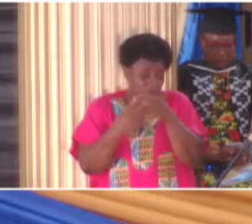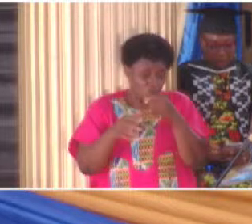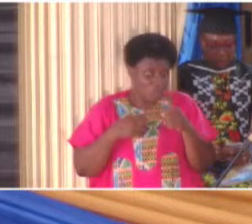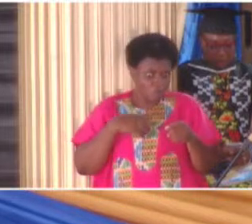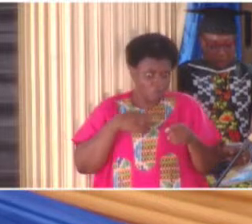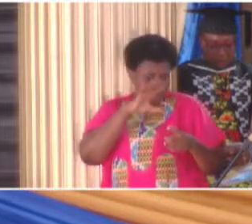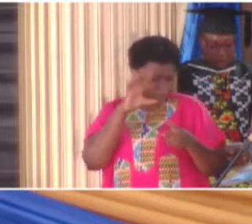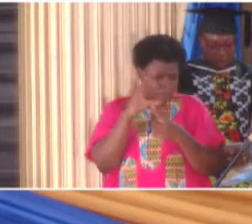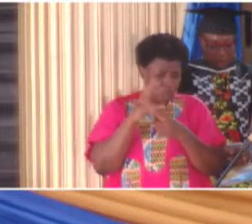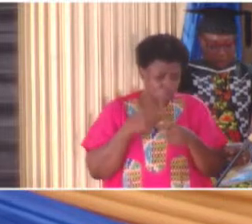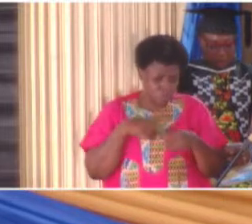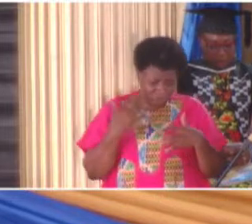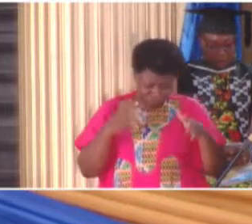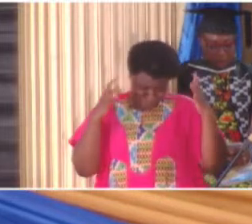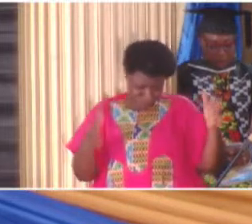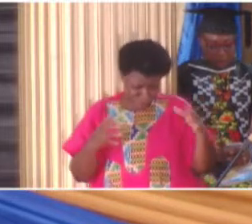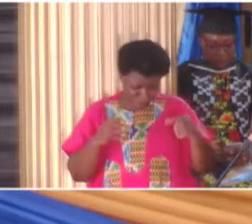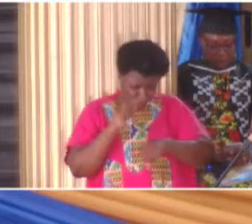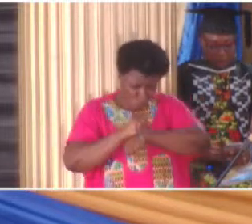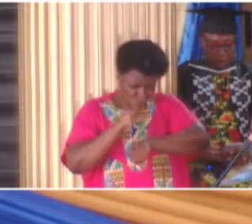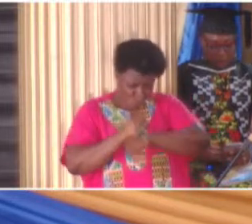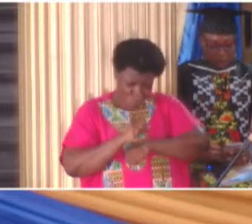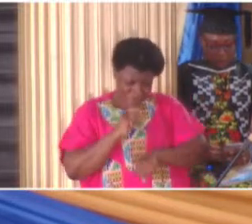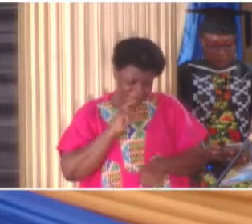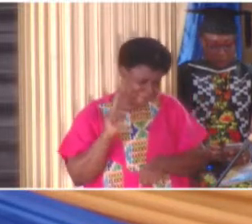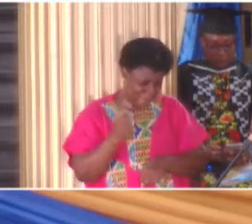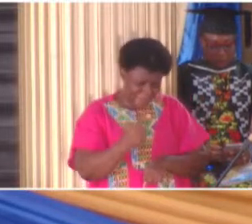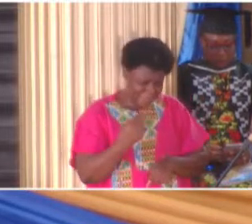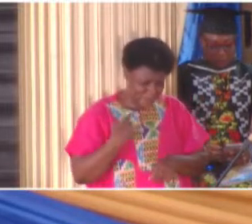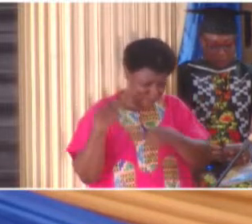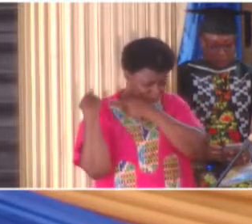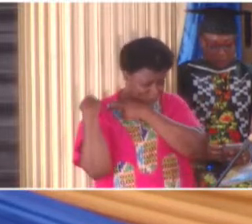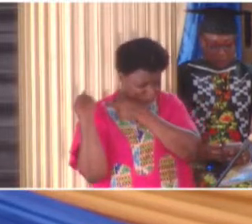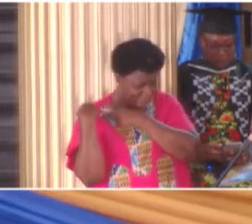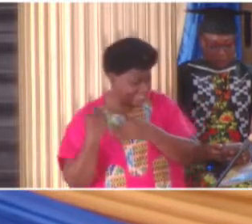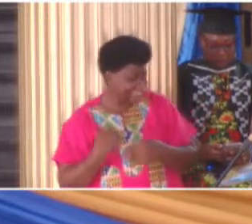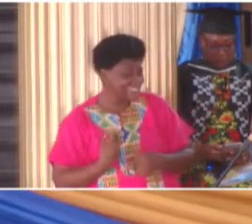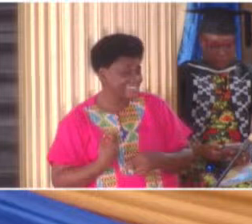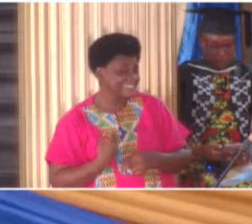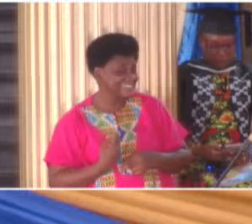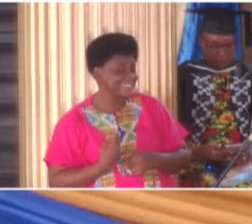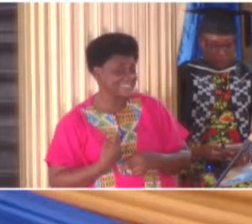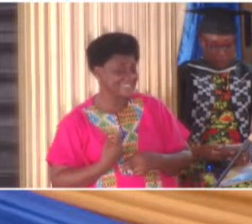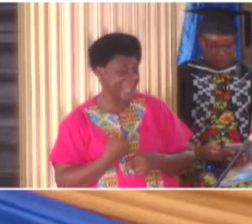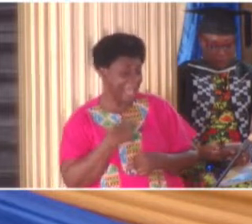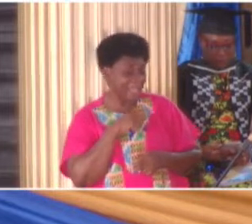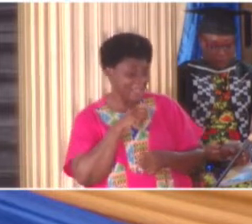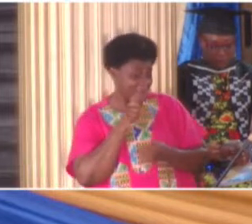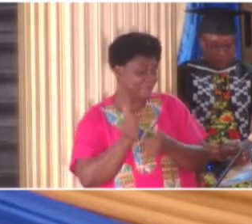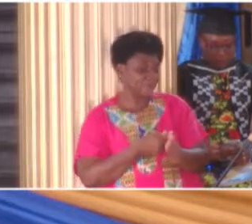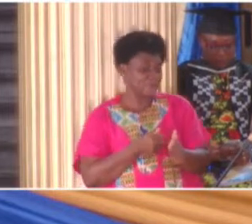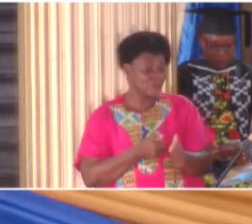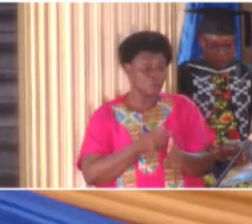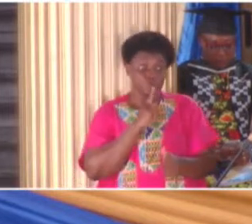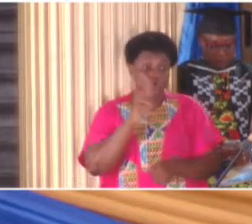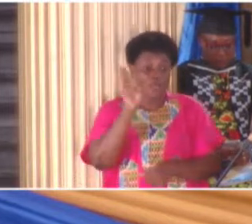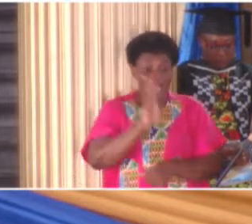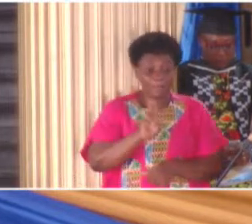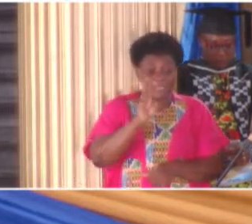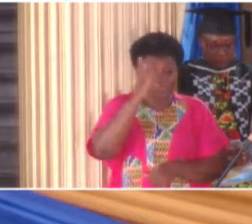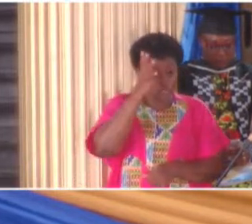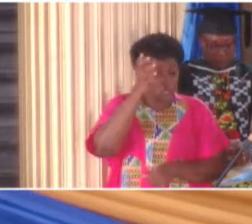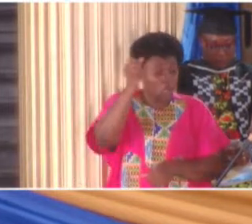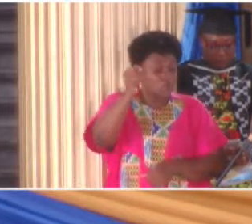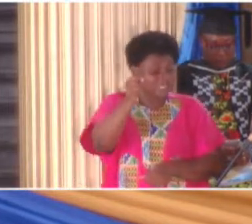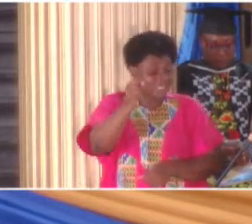task, the first of such an assignment that I embarked on. I applied the